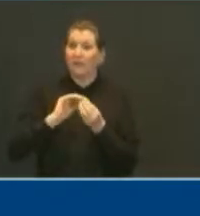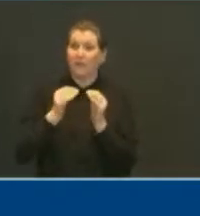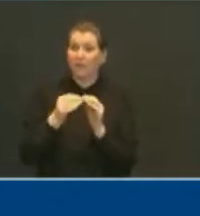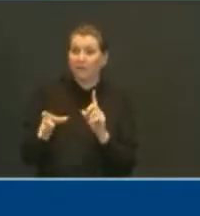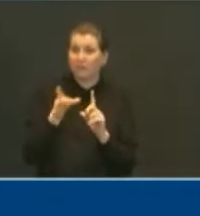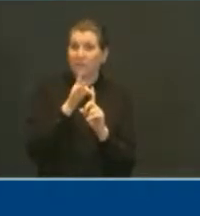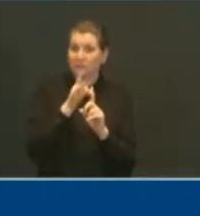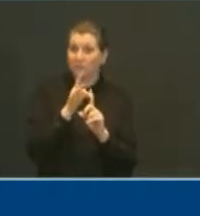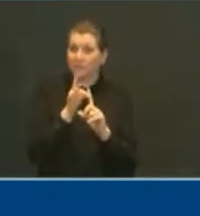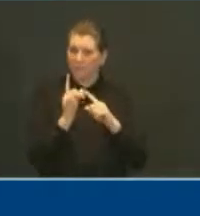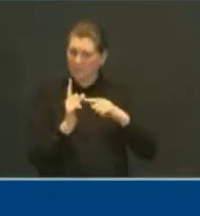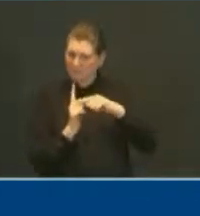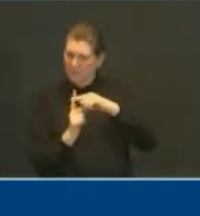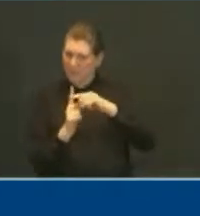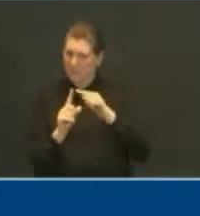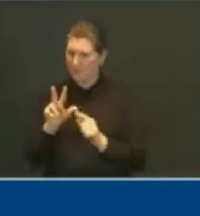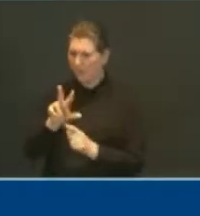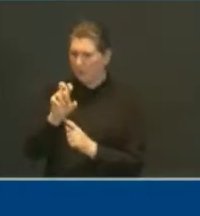of